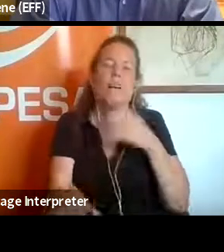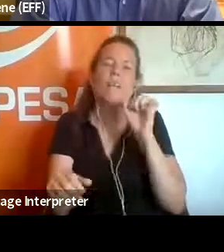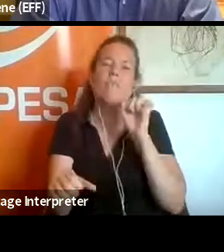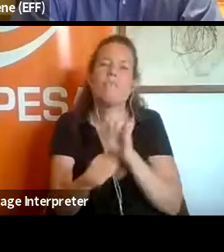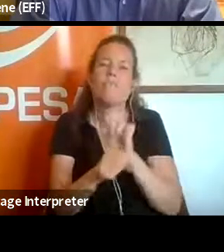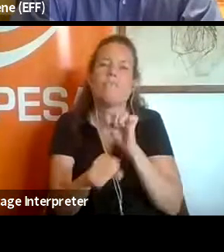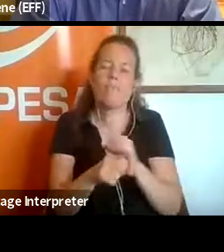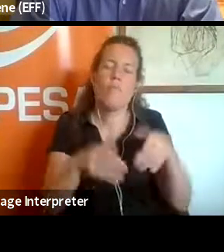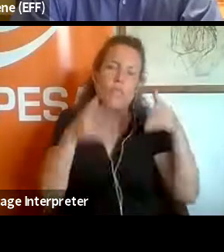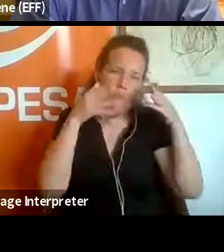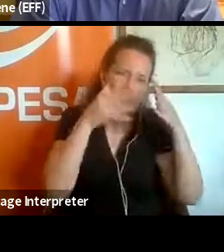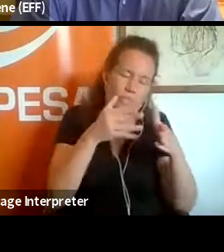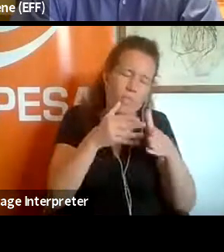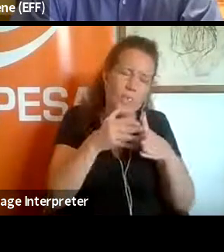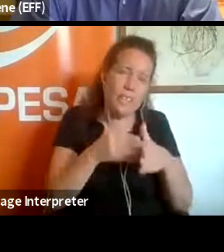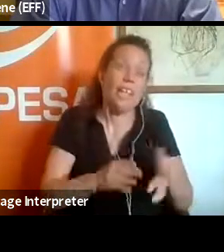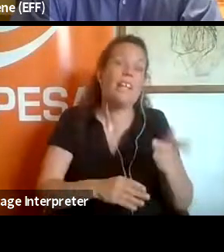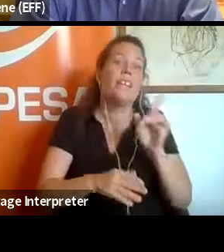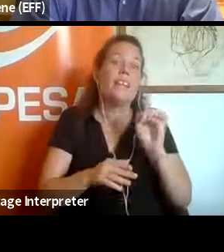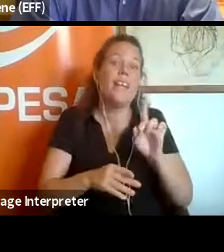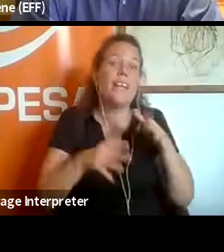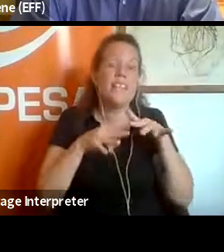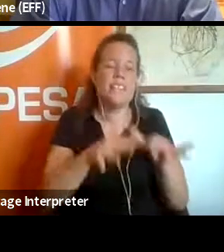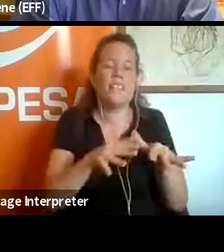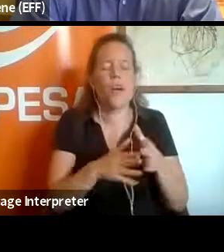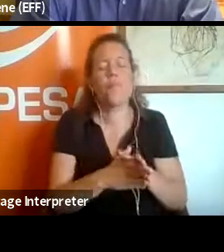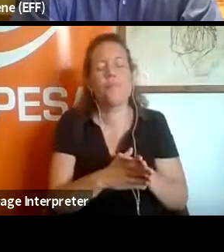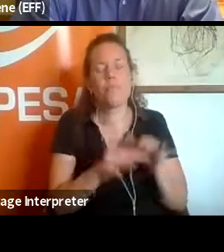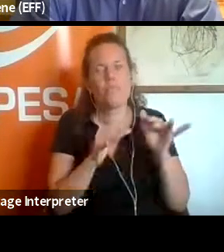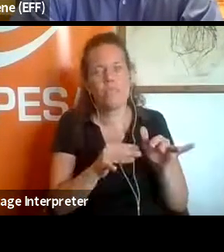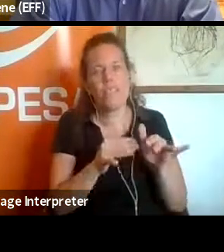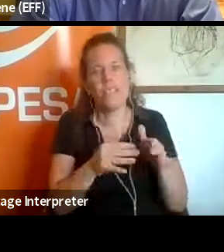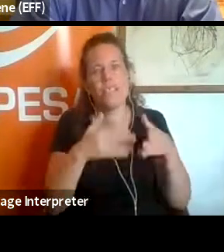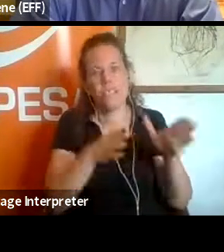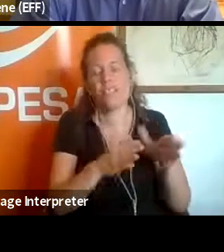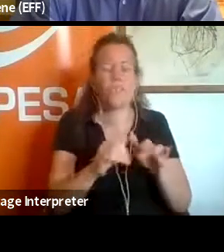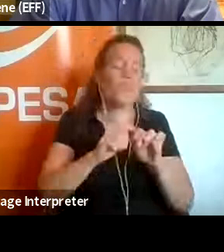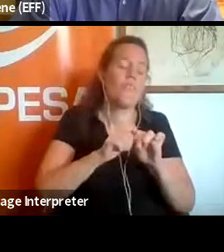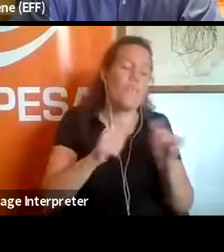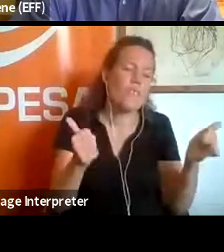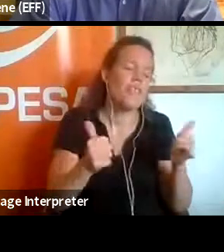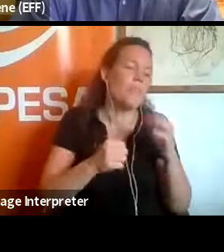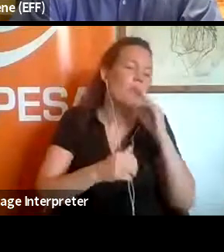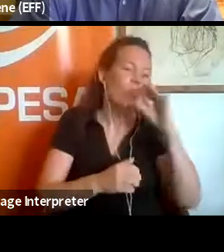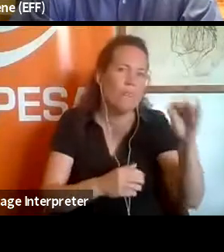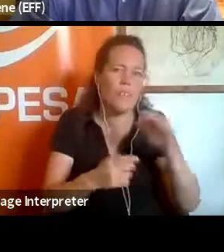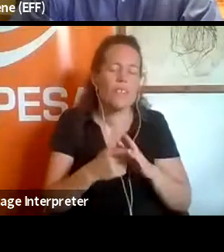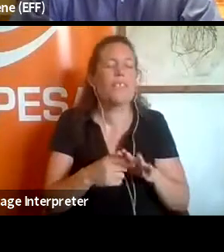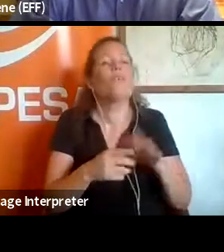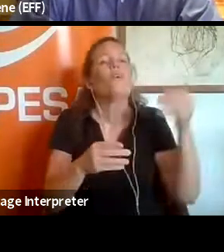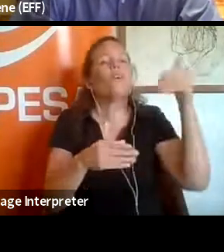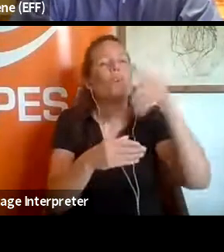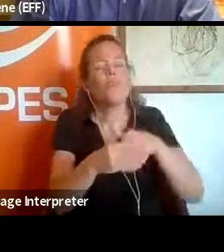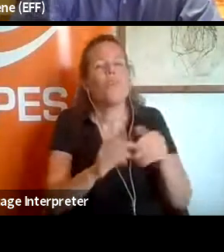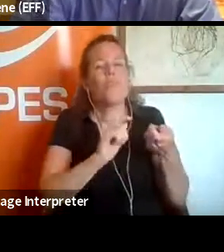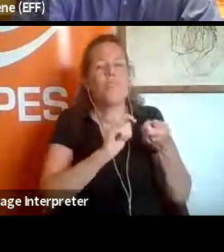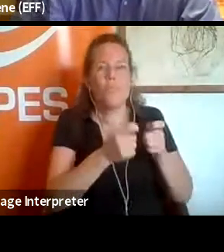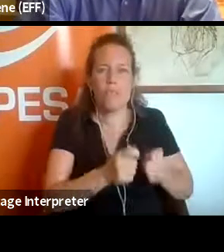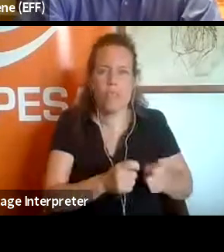on the intersection of technology and human rights, such as privacy and freedom of expression, content moderation, in collaboration with groups